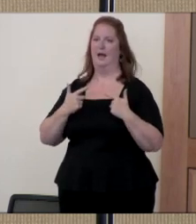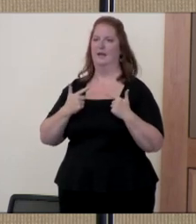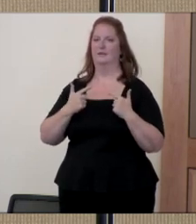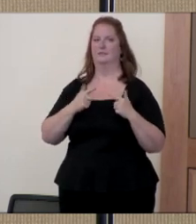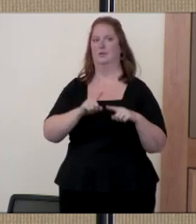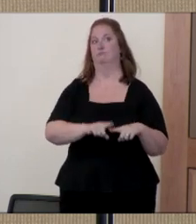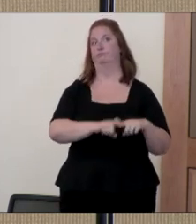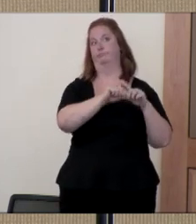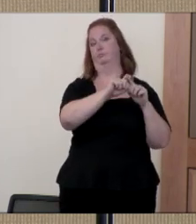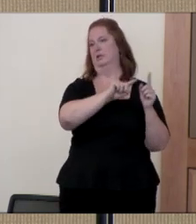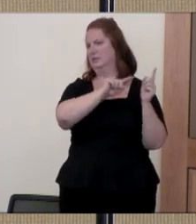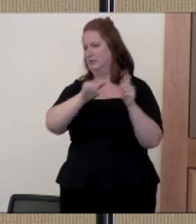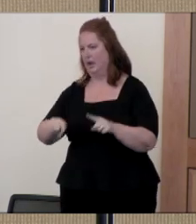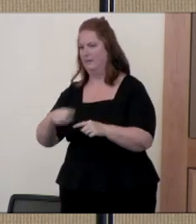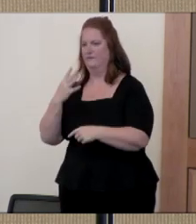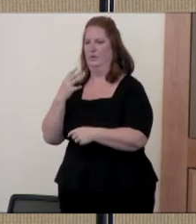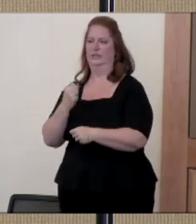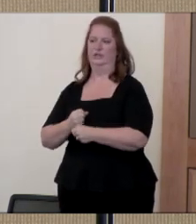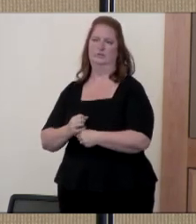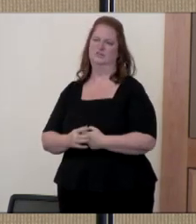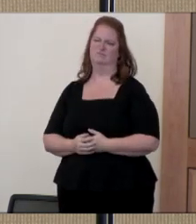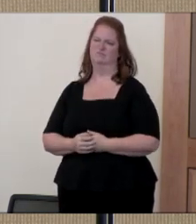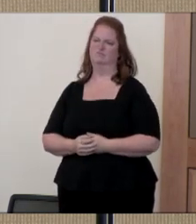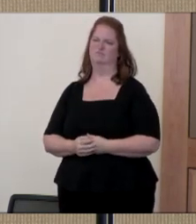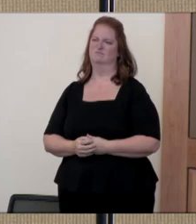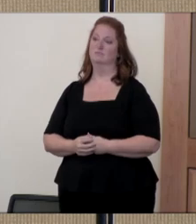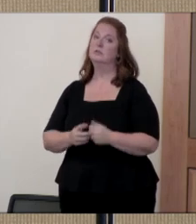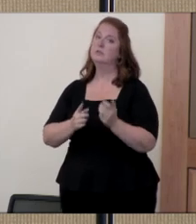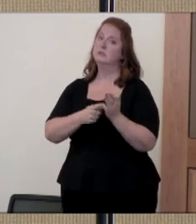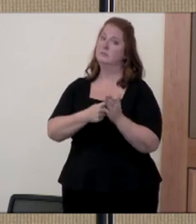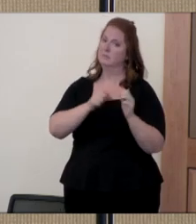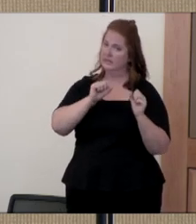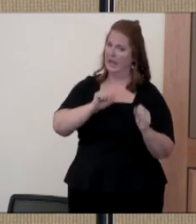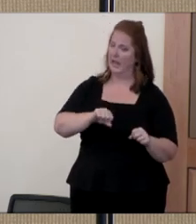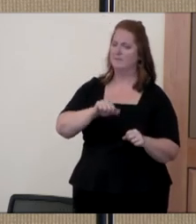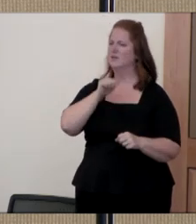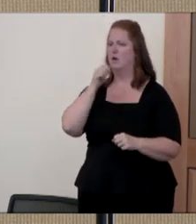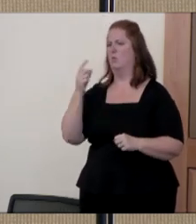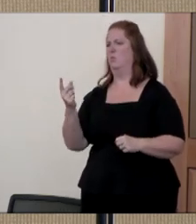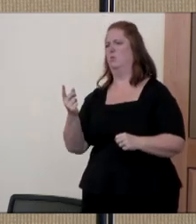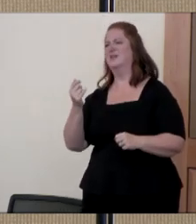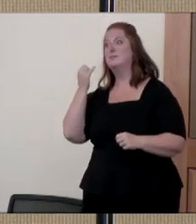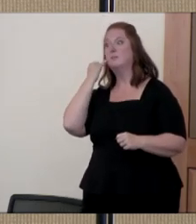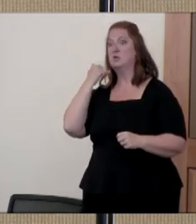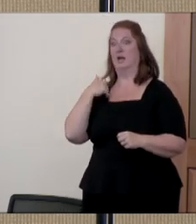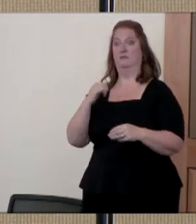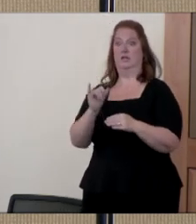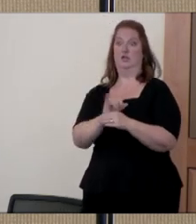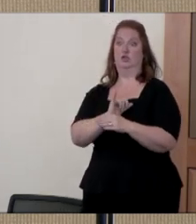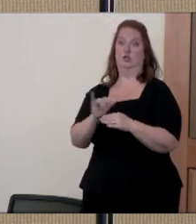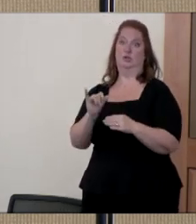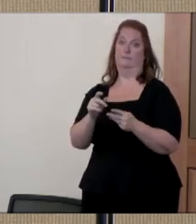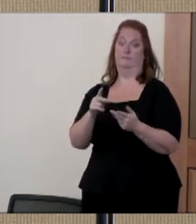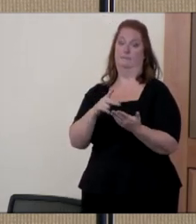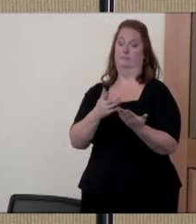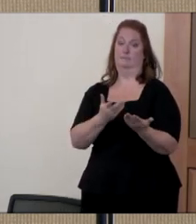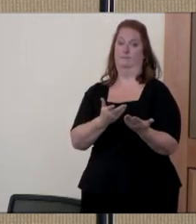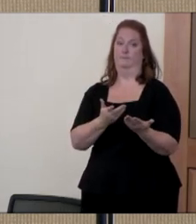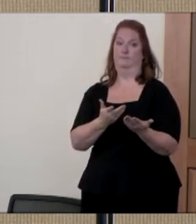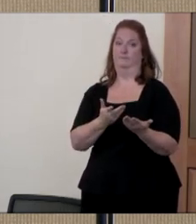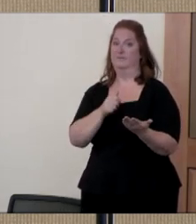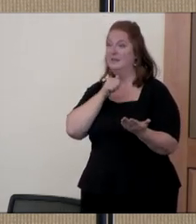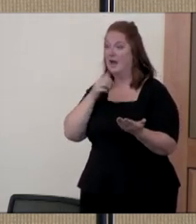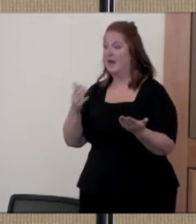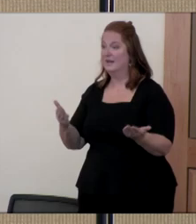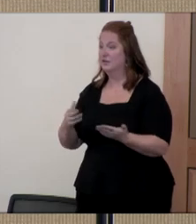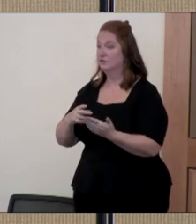here. And sometimes they can do that, but not all the time, like when they have an internship. And it's not here in